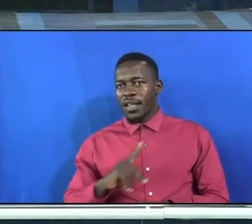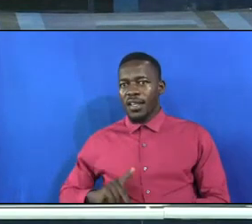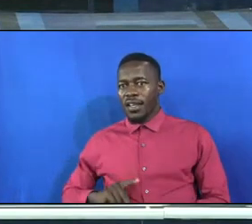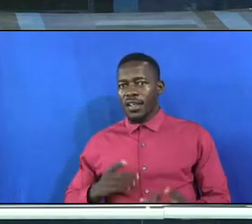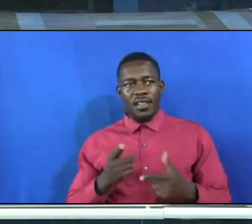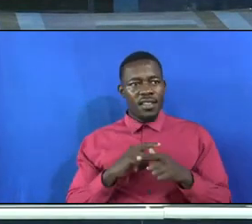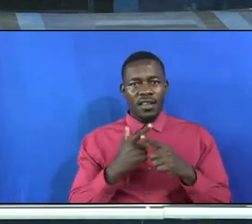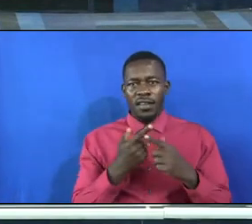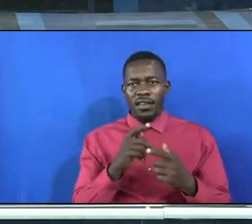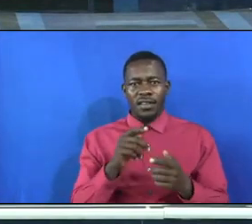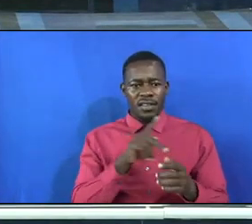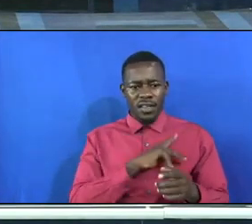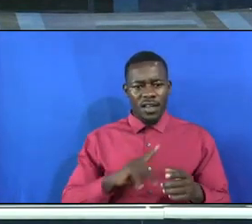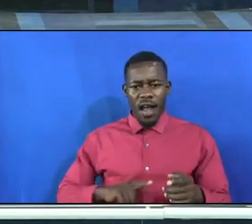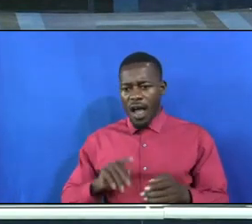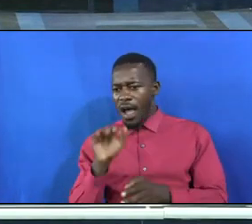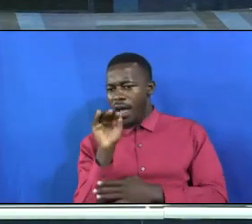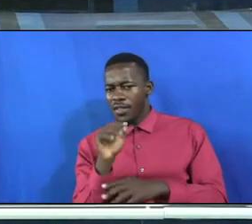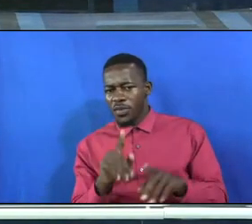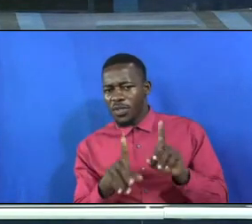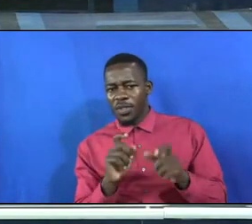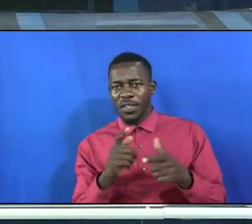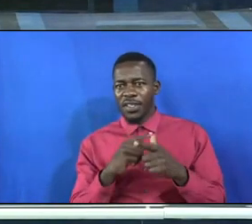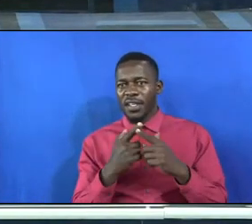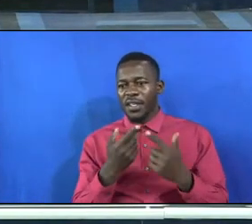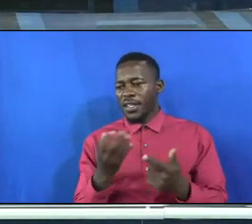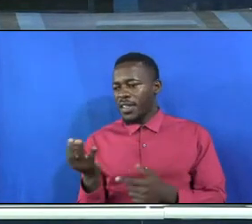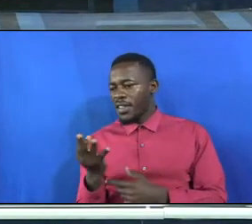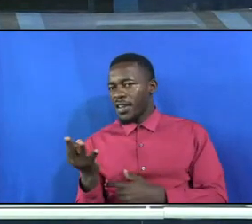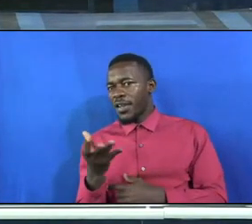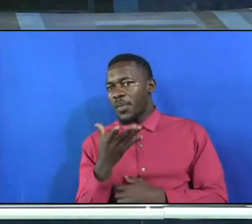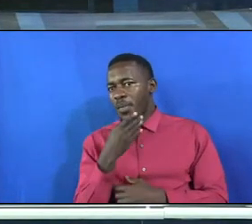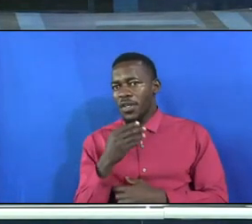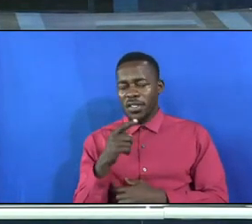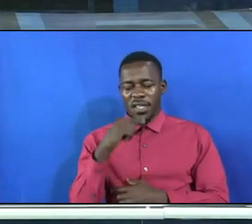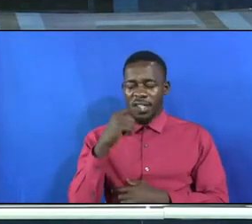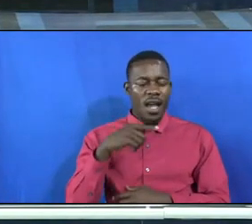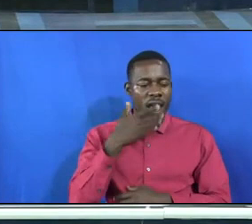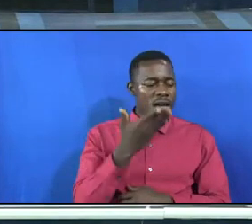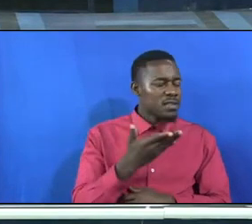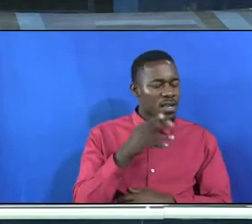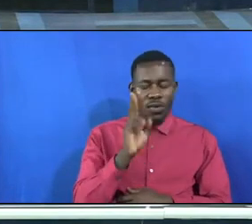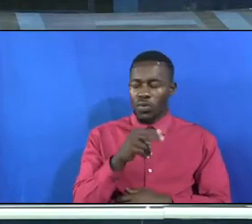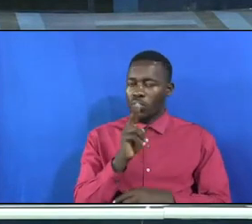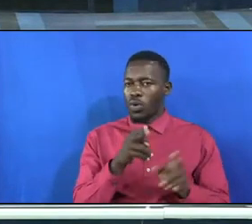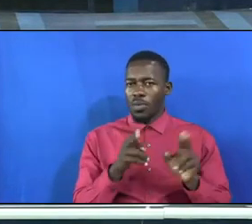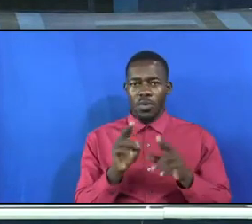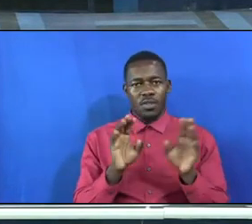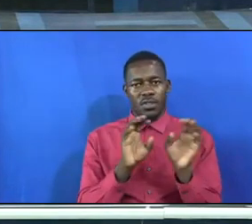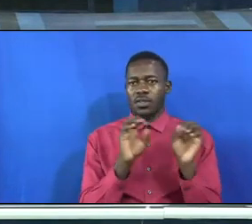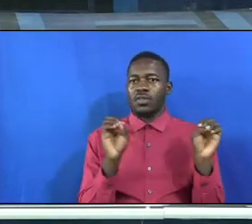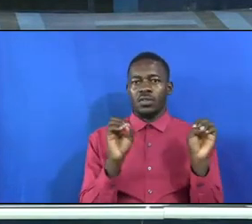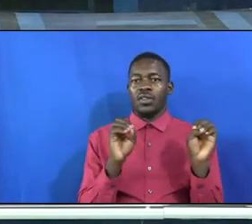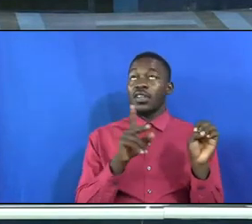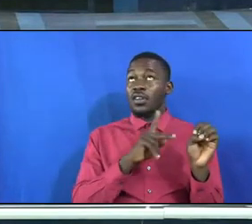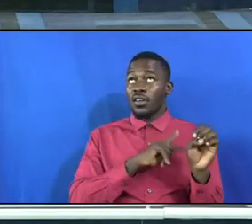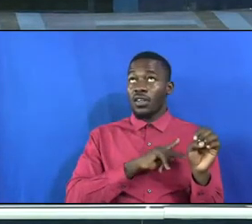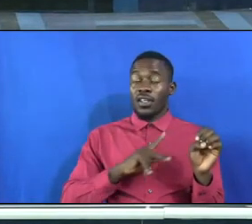in this manner. Our God is able to save us from the fiery furnace. And even if He does not save